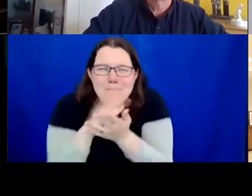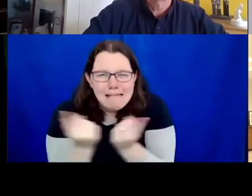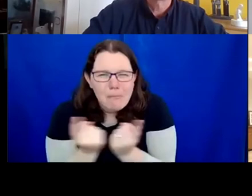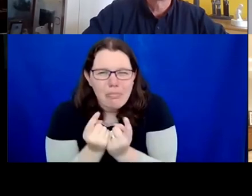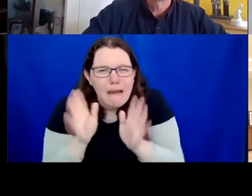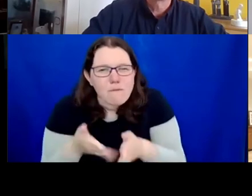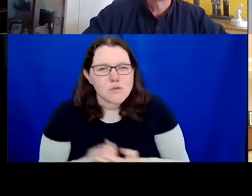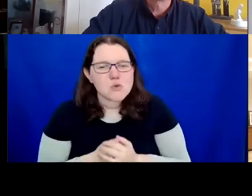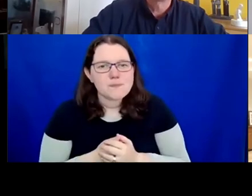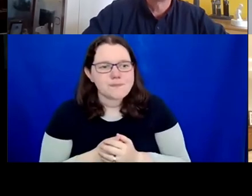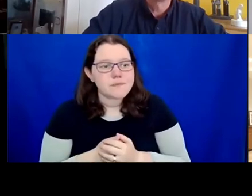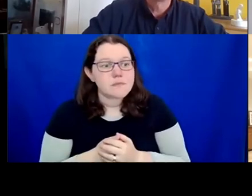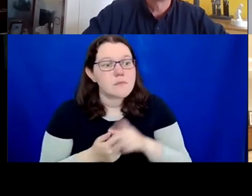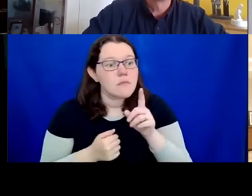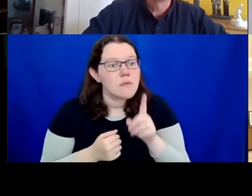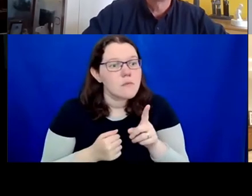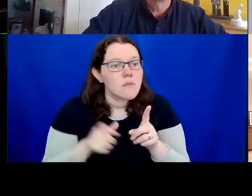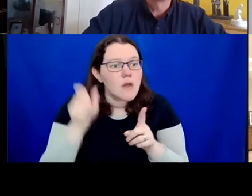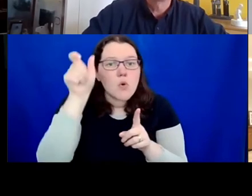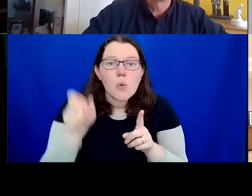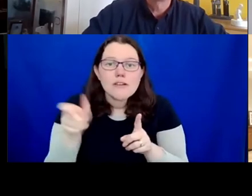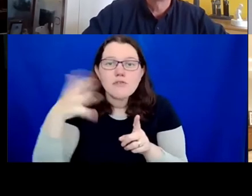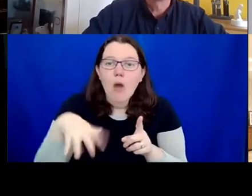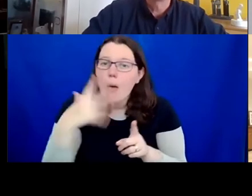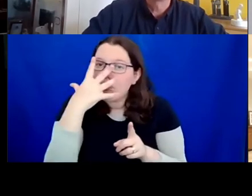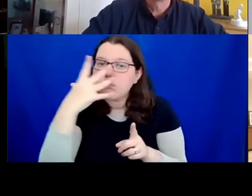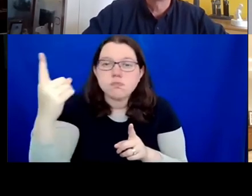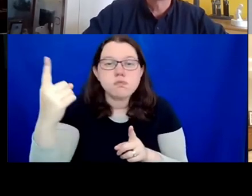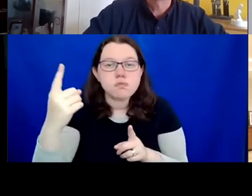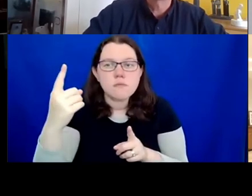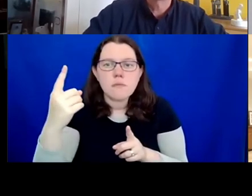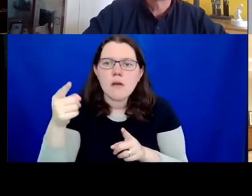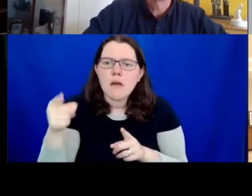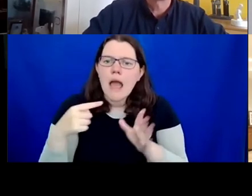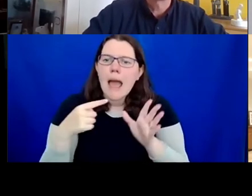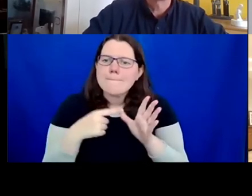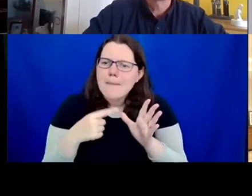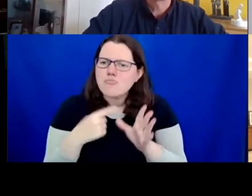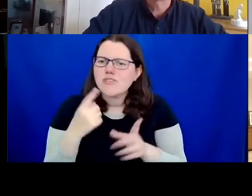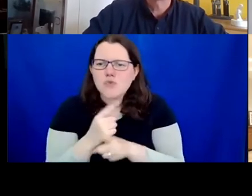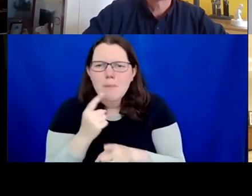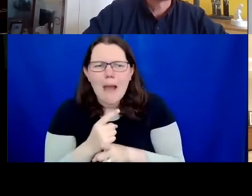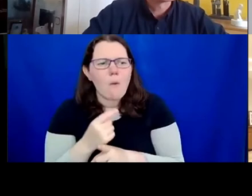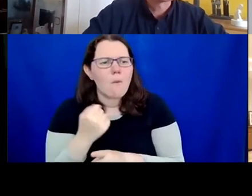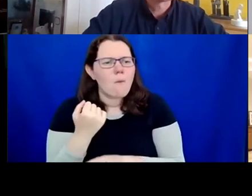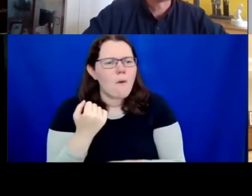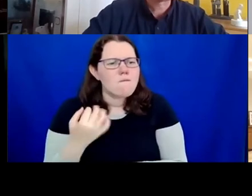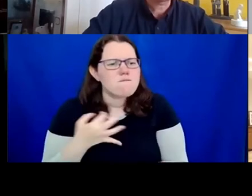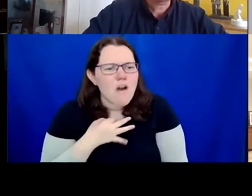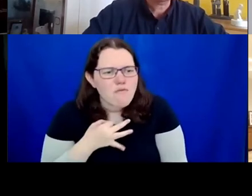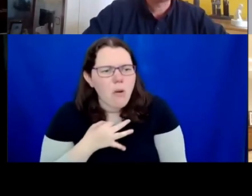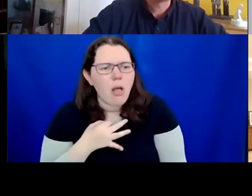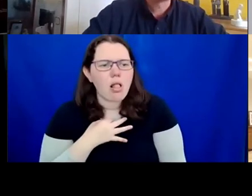an anonymous attendee. I really enjoyed Armanprit's comment about vulnerability. I wonder if any of the panelists have any thoughts about